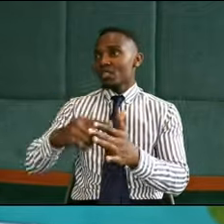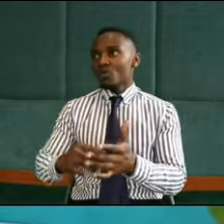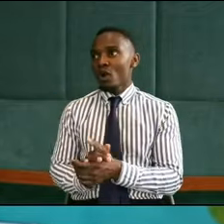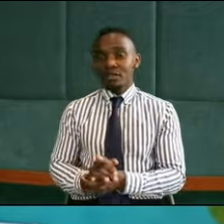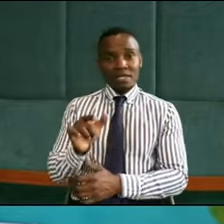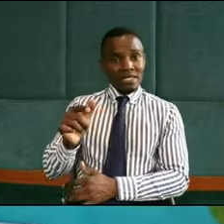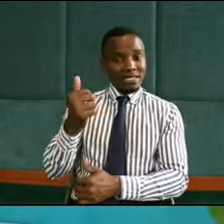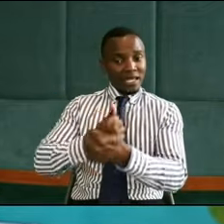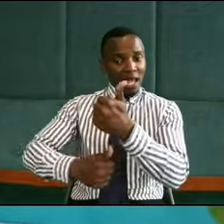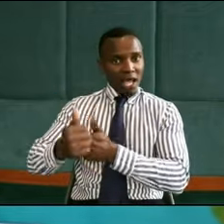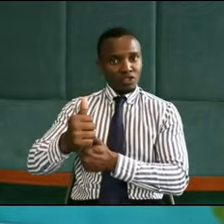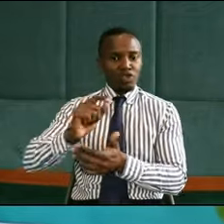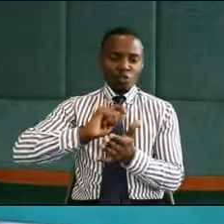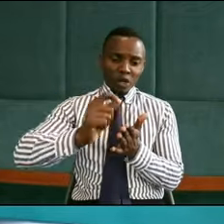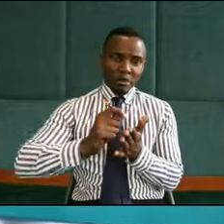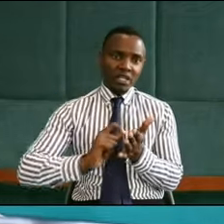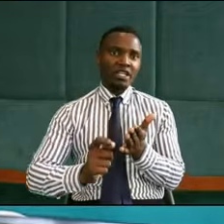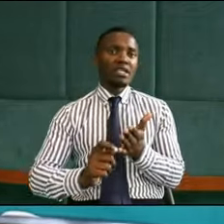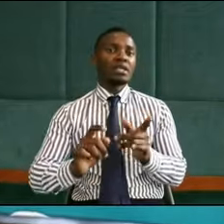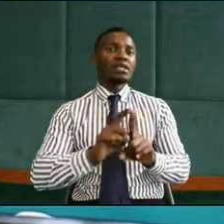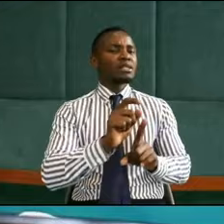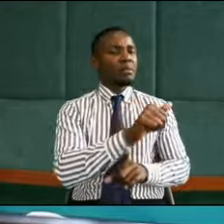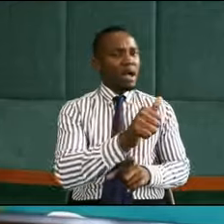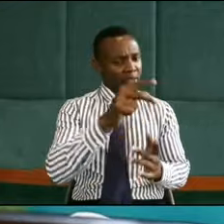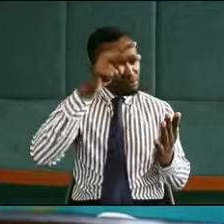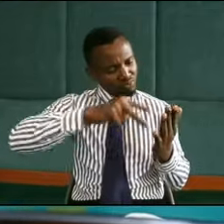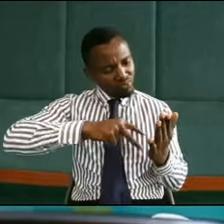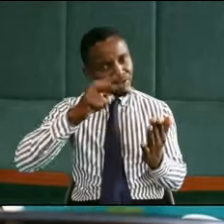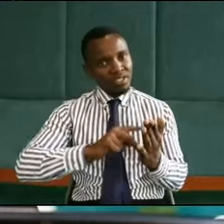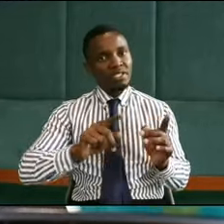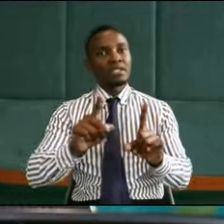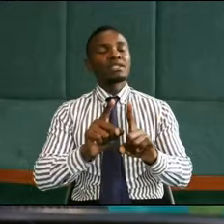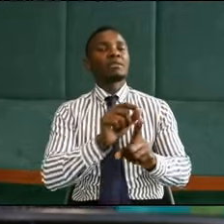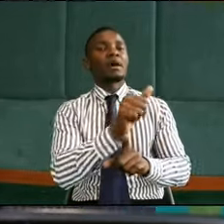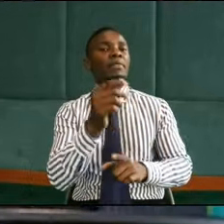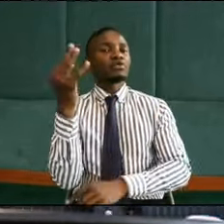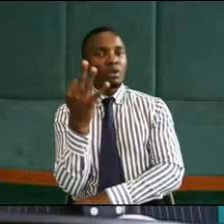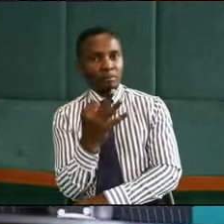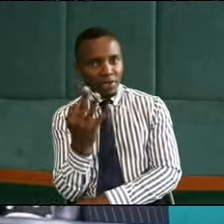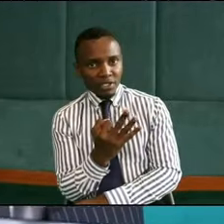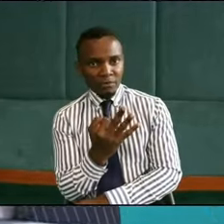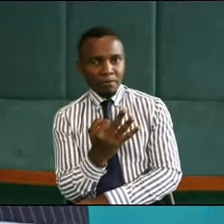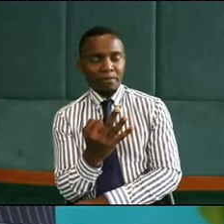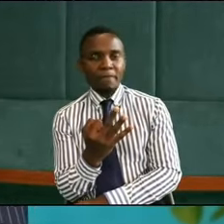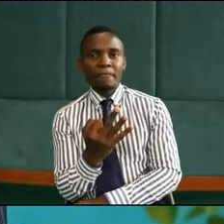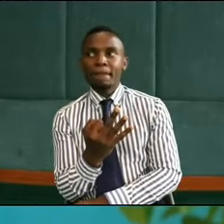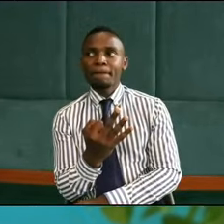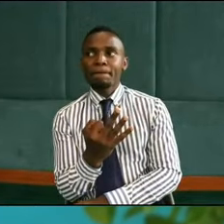be written, it shall be read, it shall be said on the hills, it shall be said on the